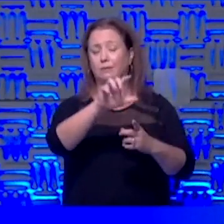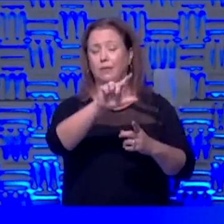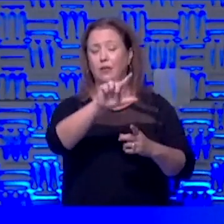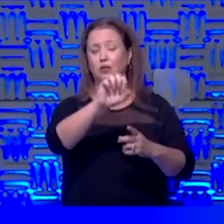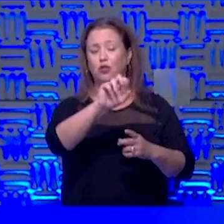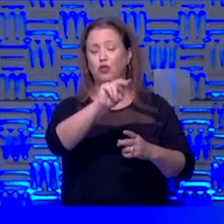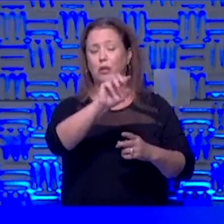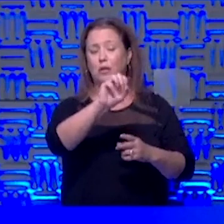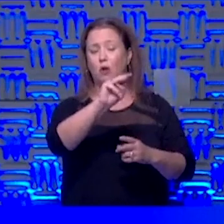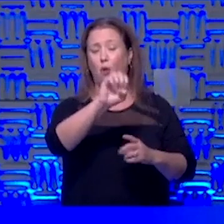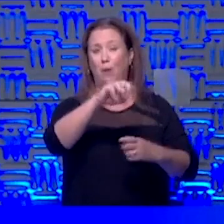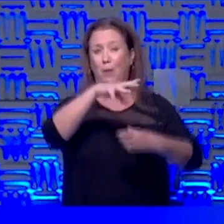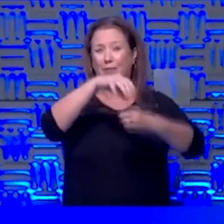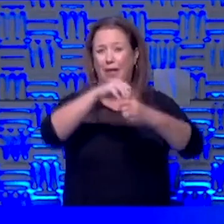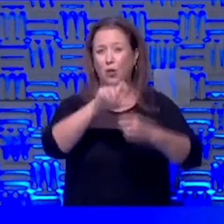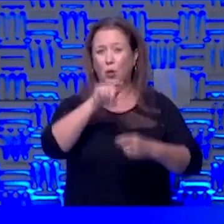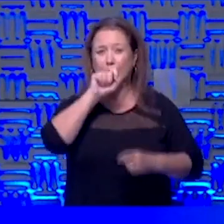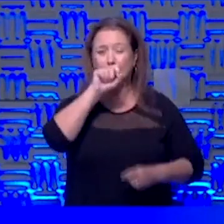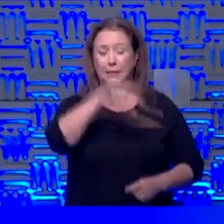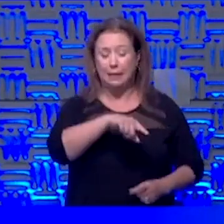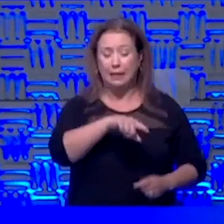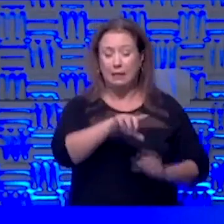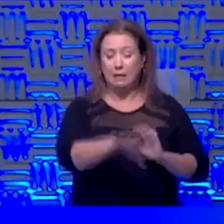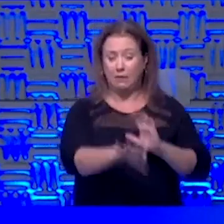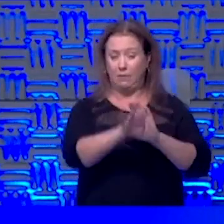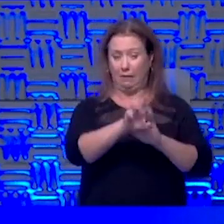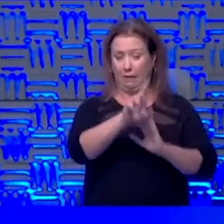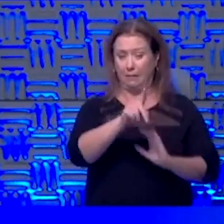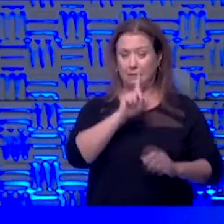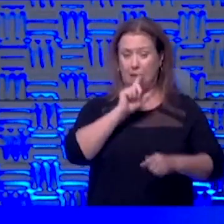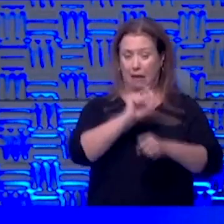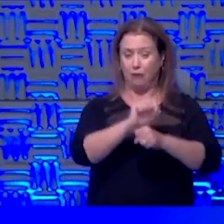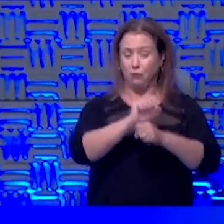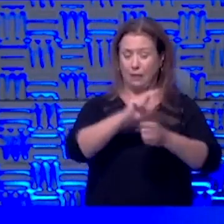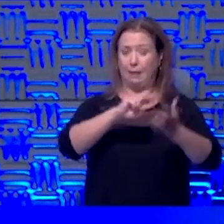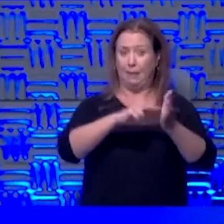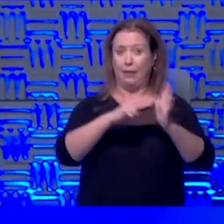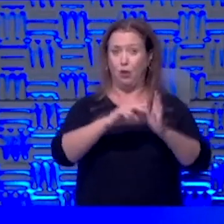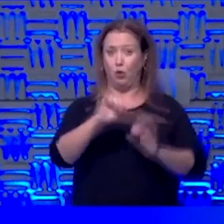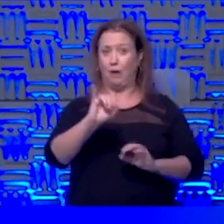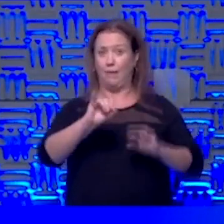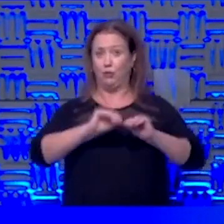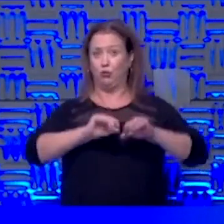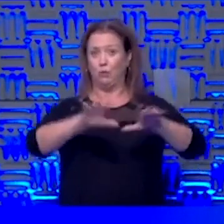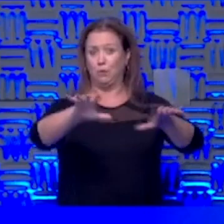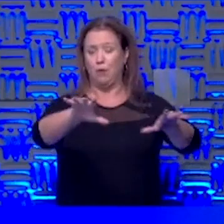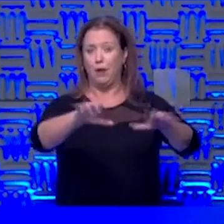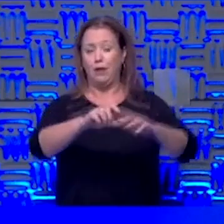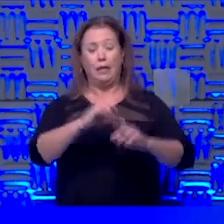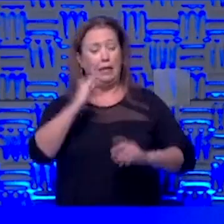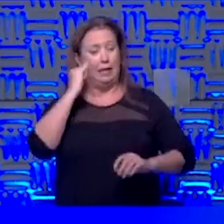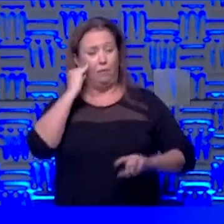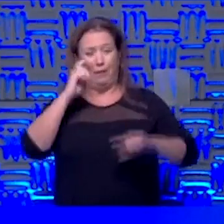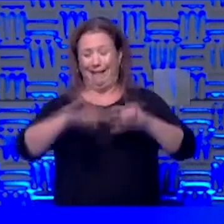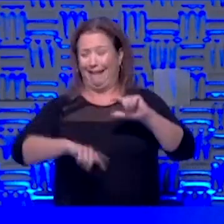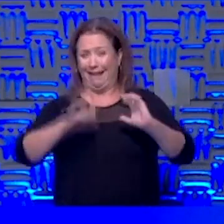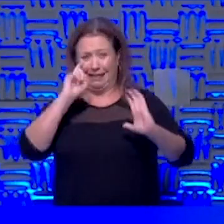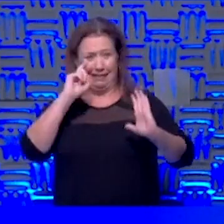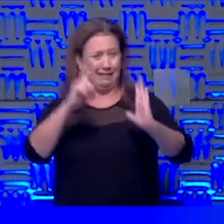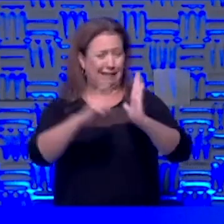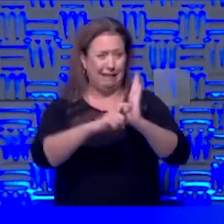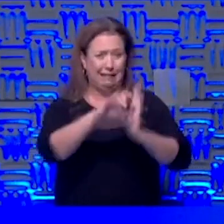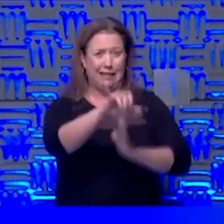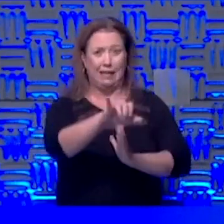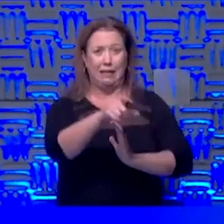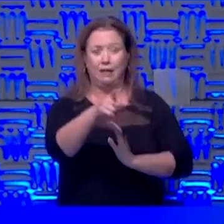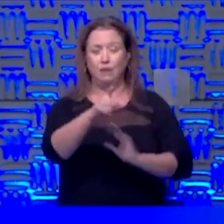That will be helpful. And if it doesn't pick it up, does it really mean that you are infectious? That's the other issue to understand. If we aren't able to detect it